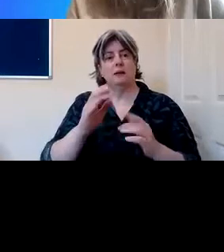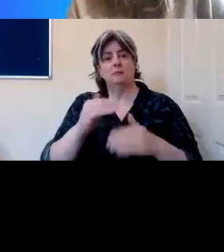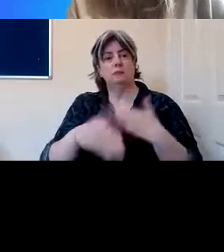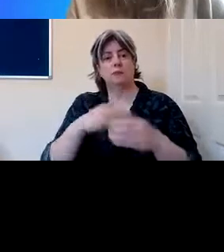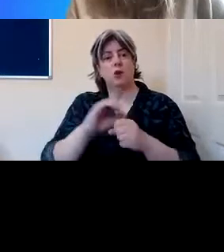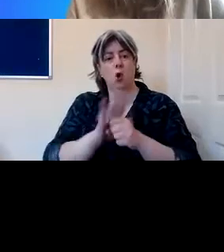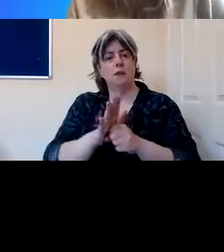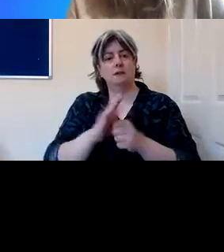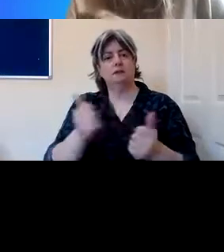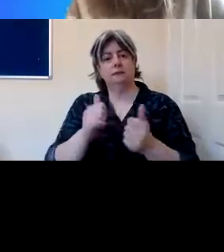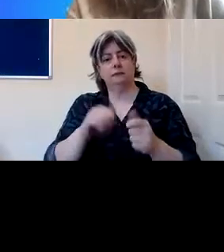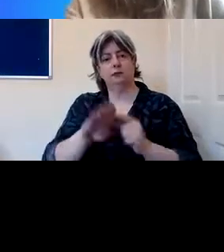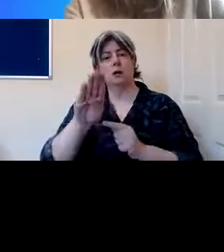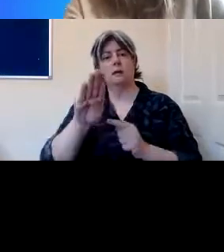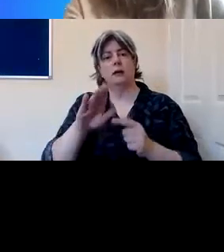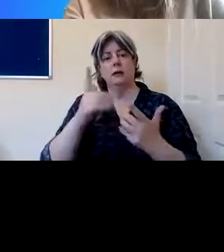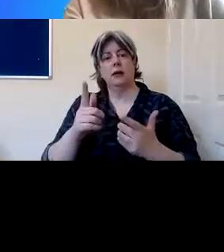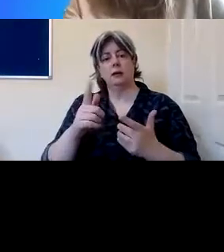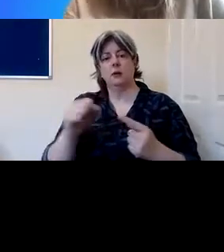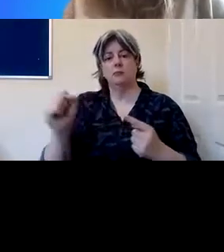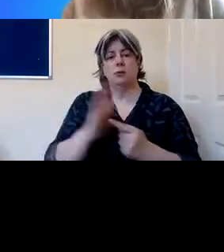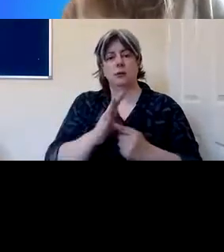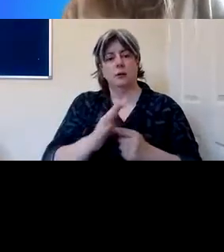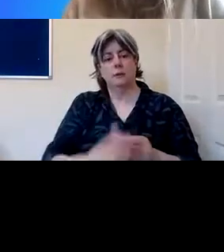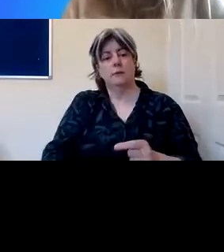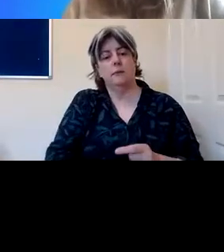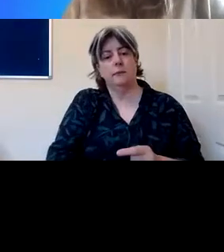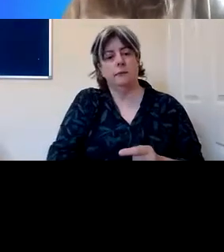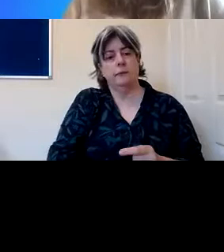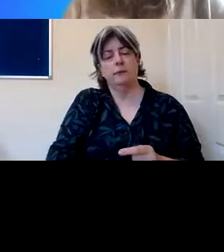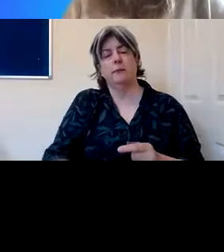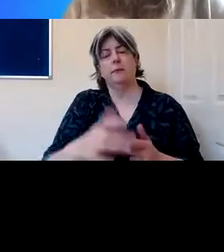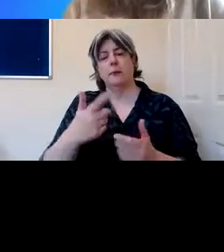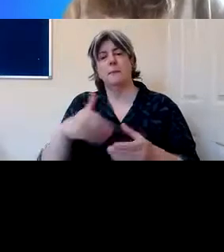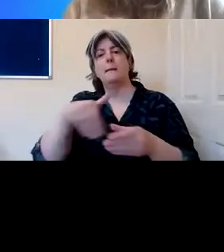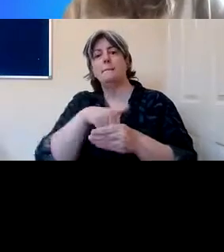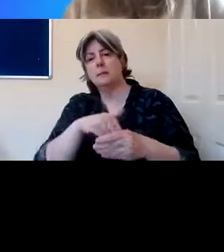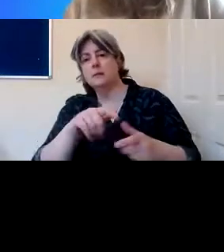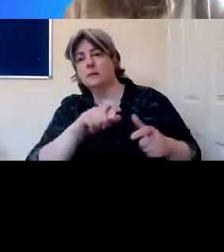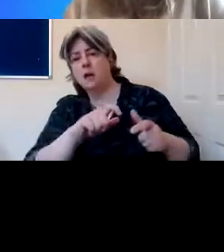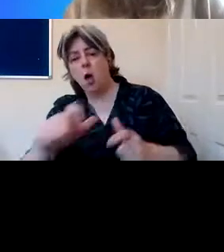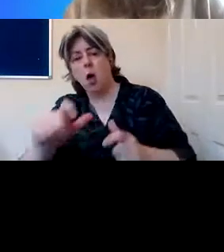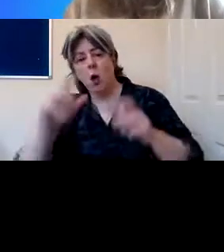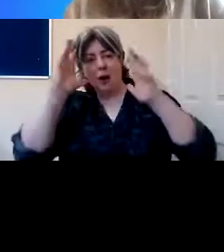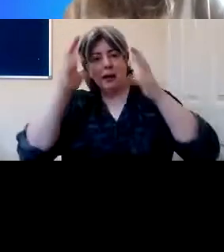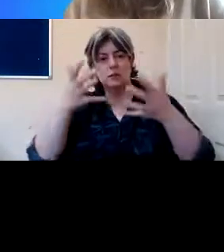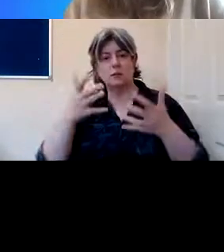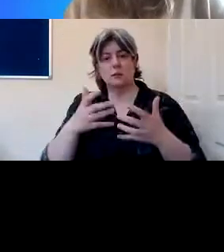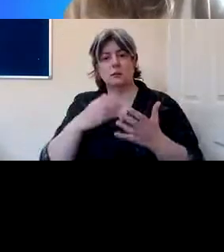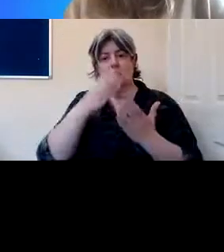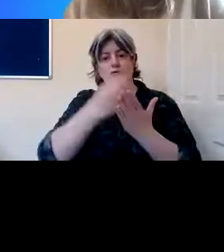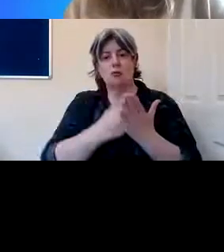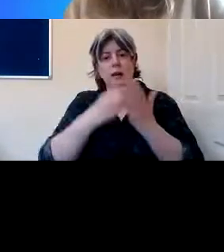disagree with that. However, we are aware, and members are anxious, that the curriculum reform